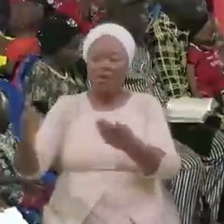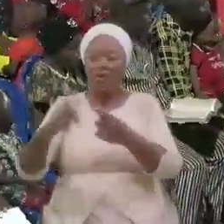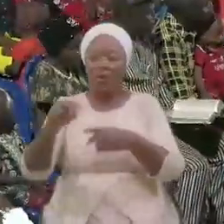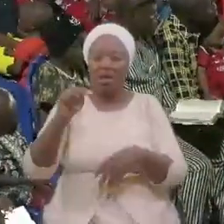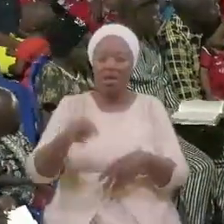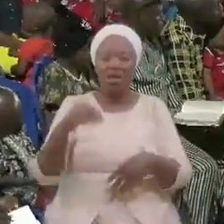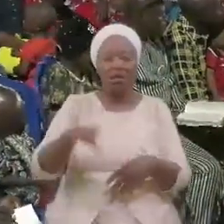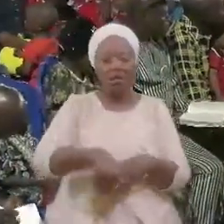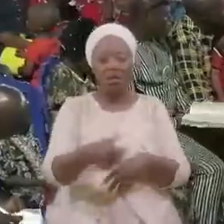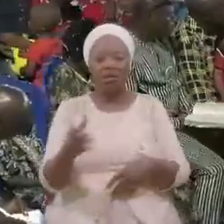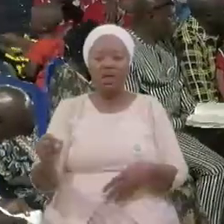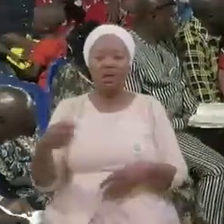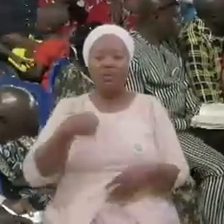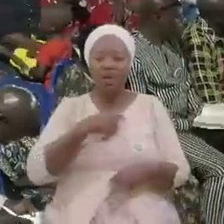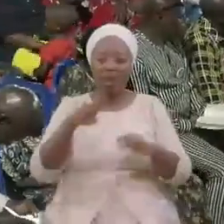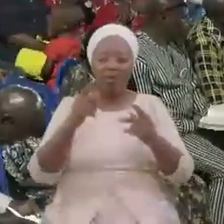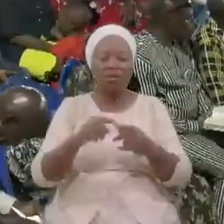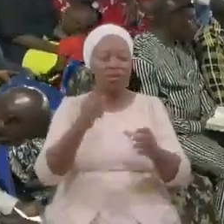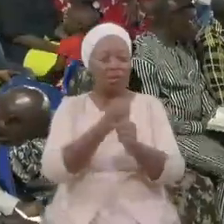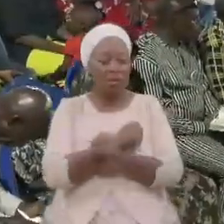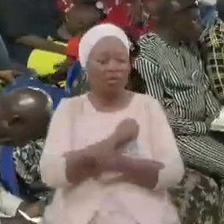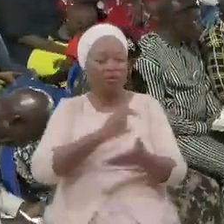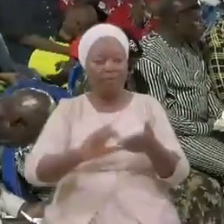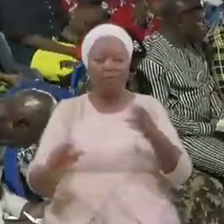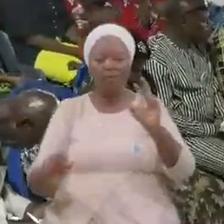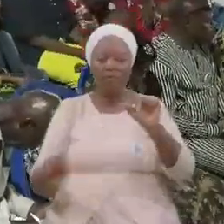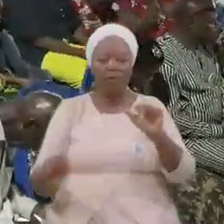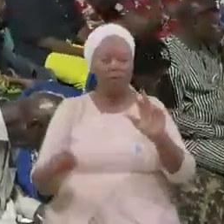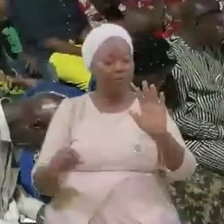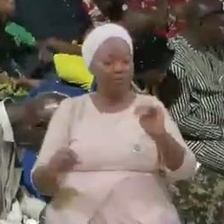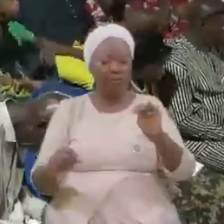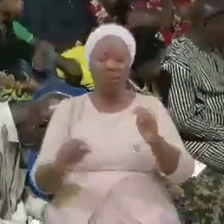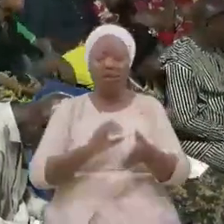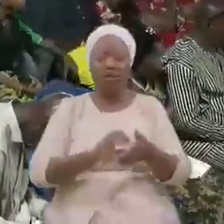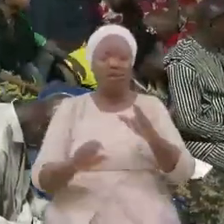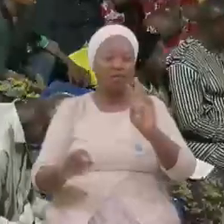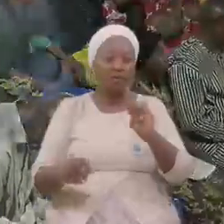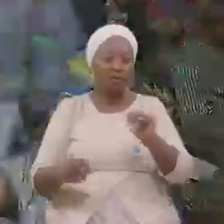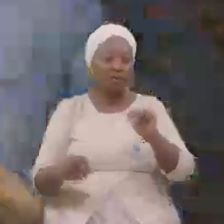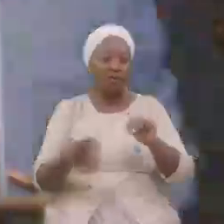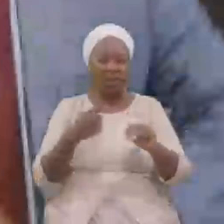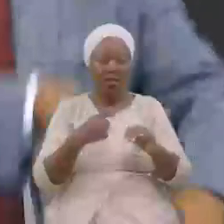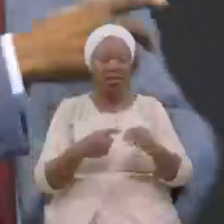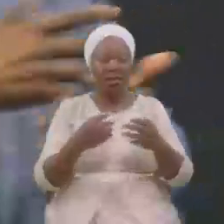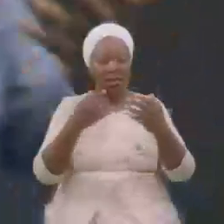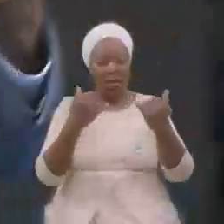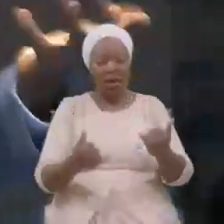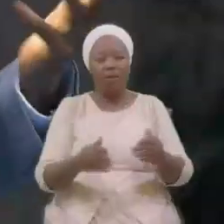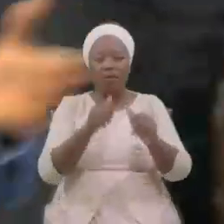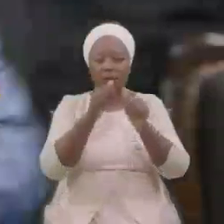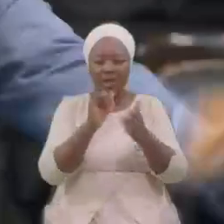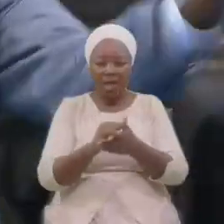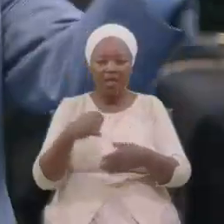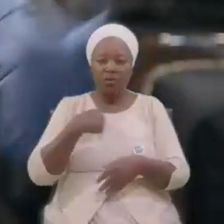giving to hospitality. Verse 14 says, that now that we are